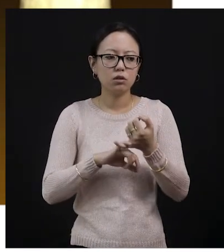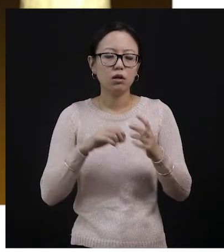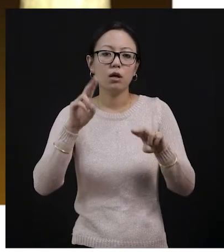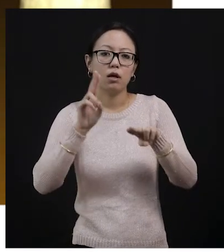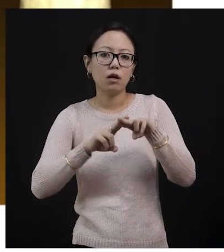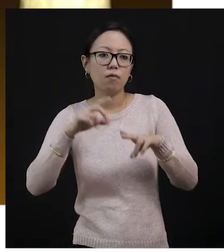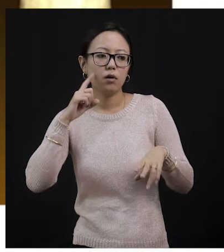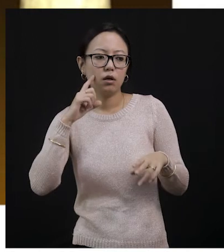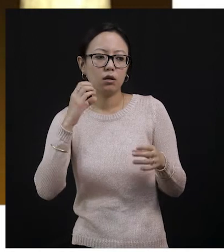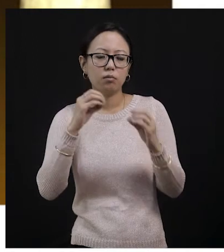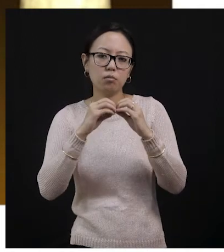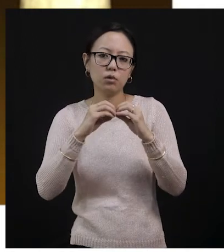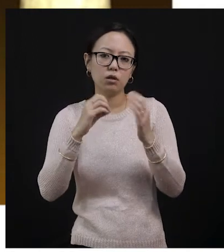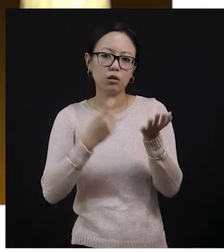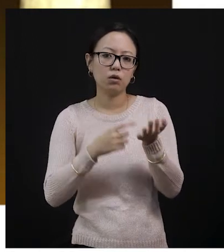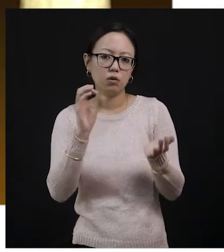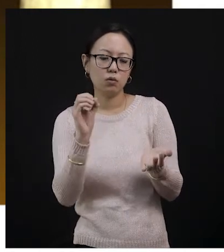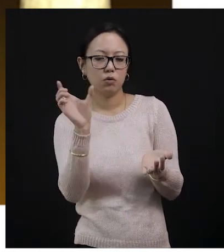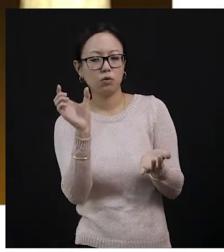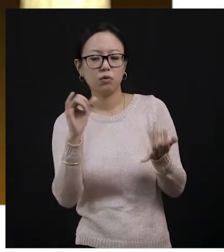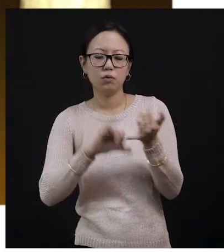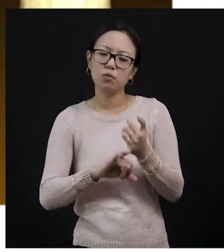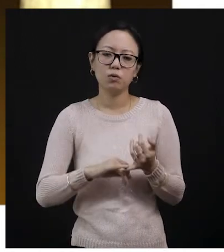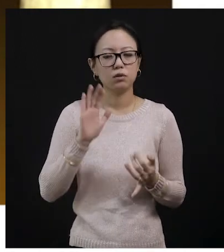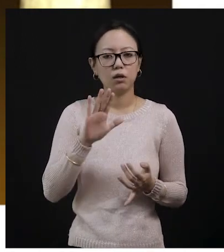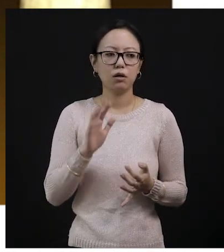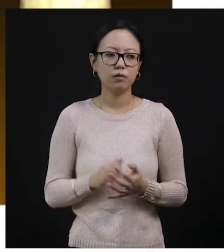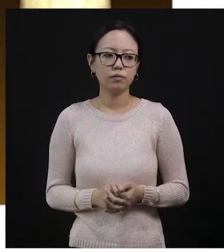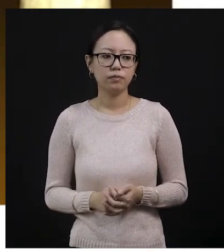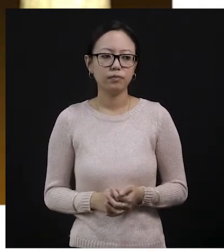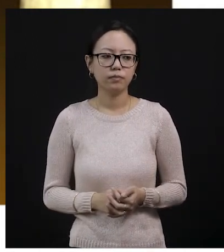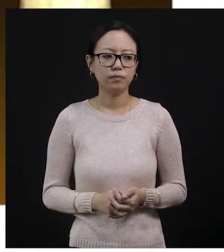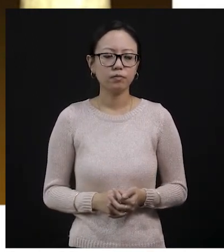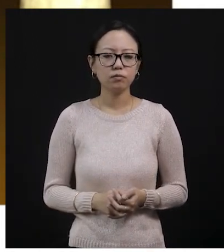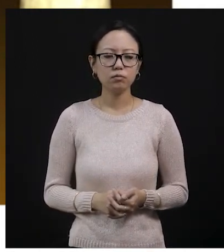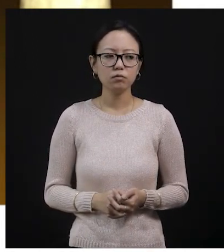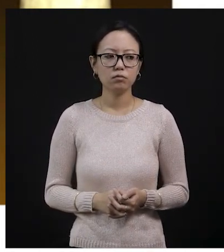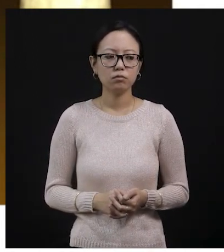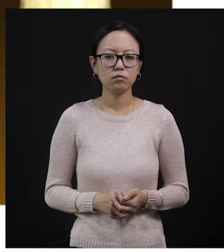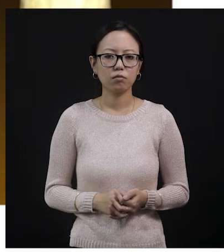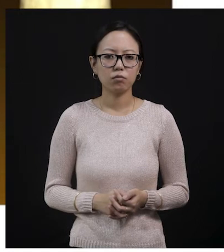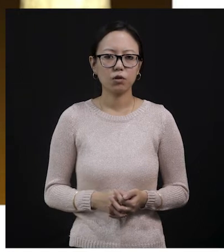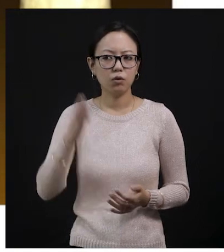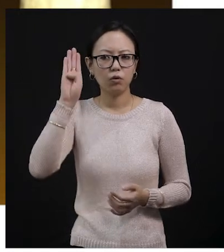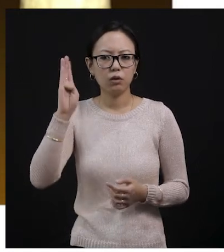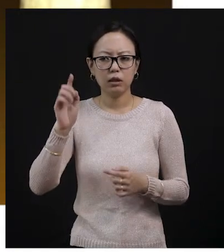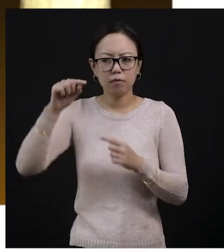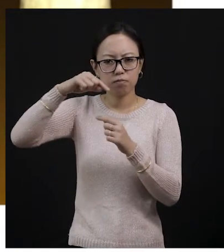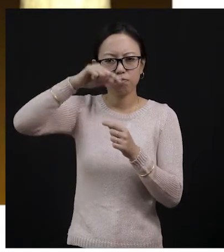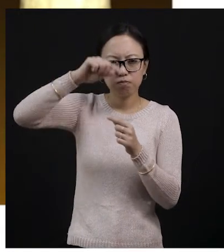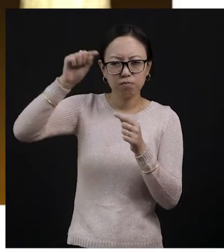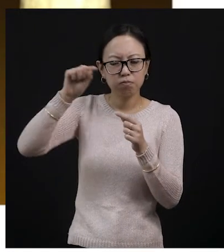They will have fibrous root system. So leaves with parallel venation will have fibrous root